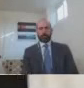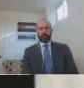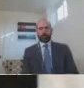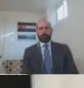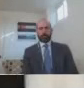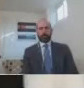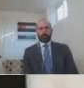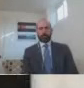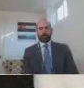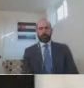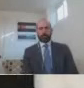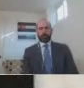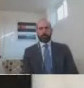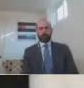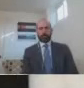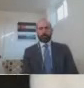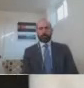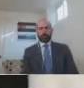this virus.